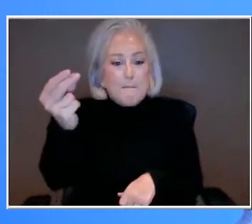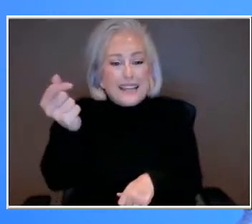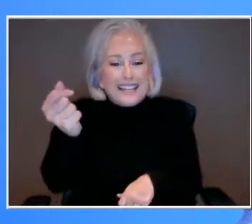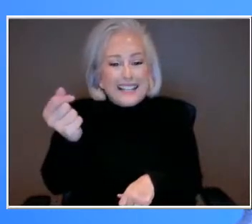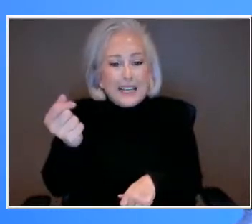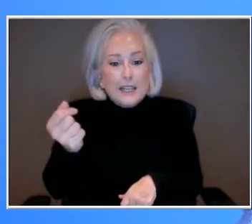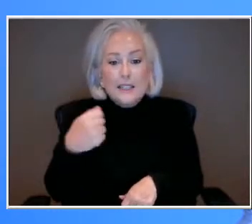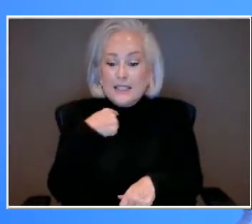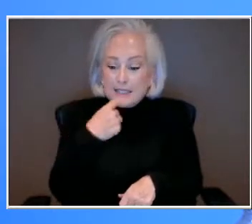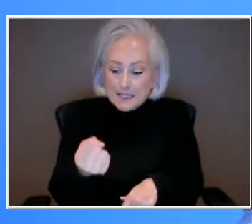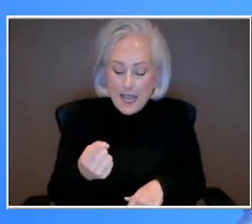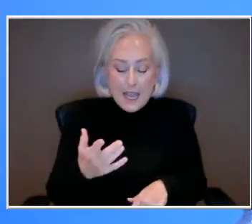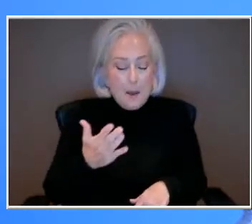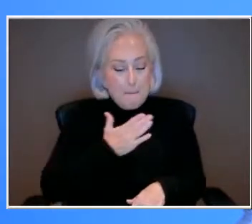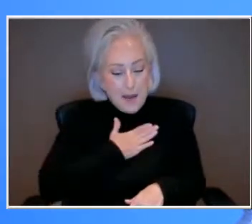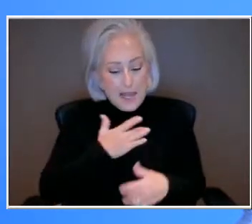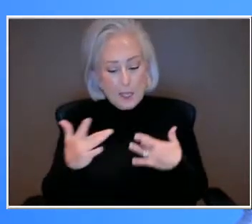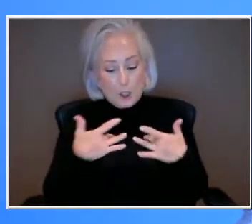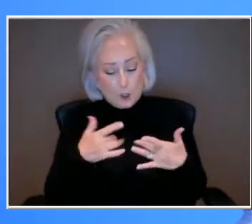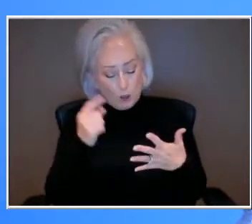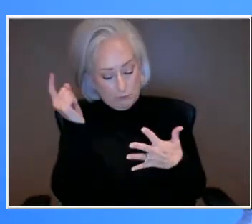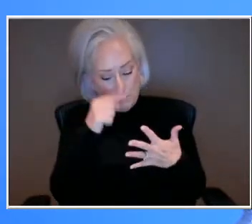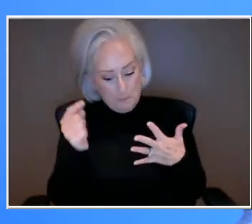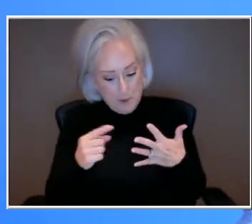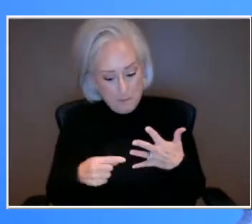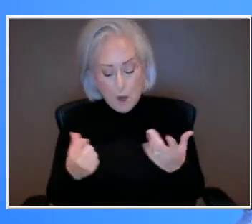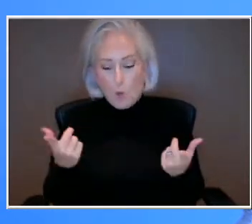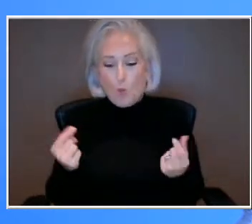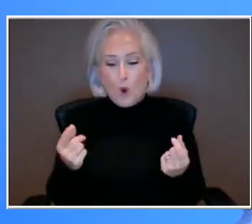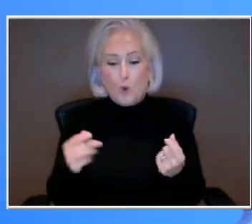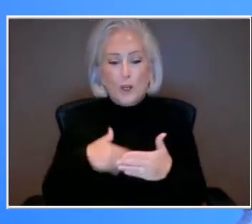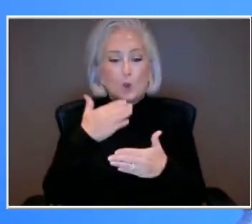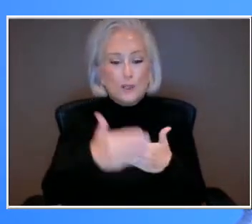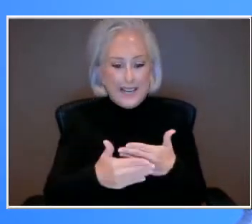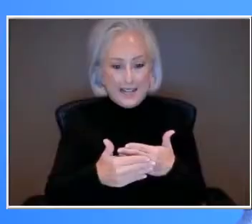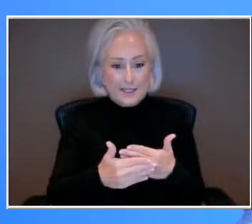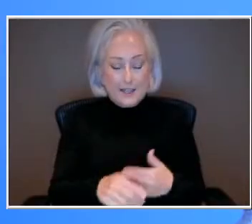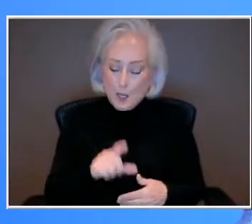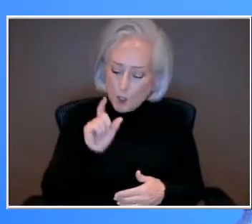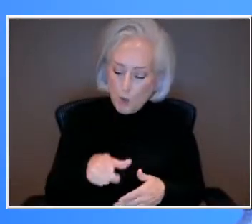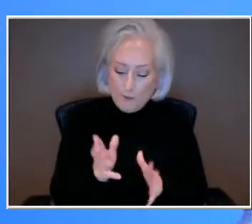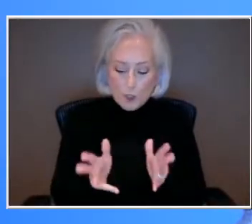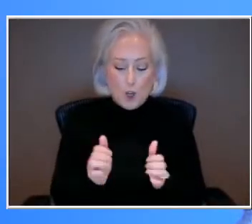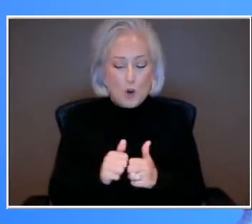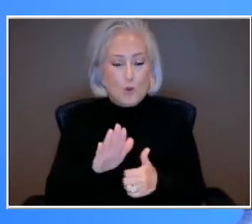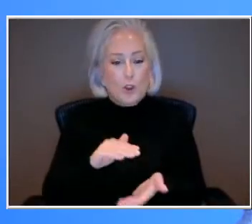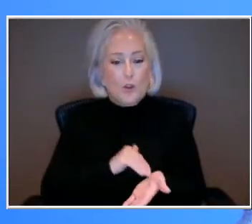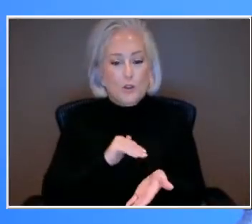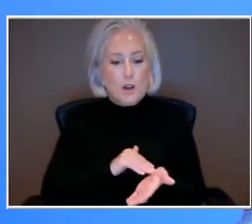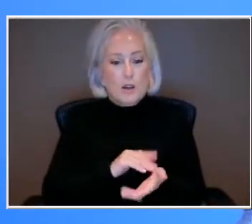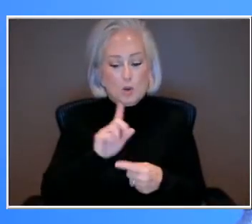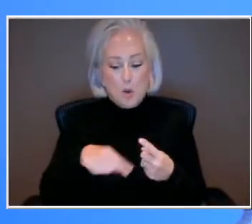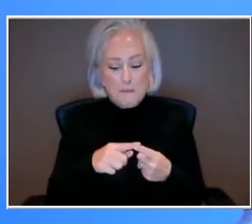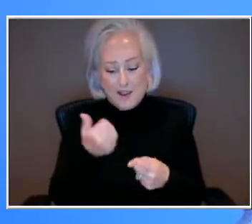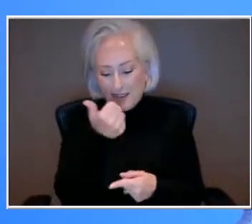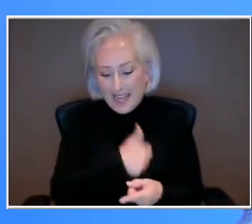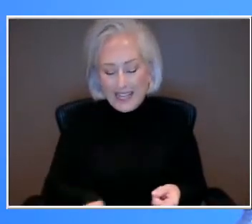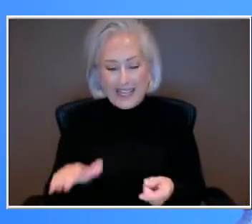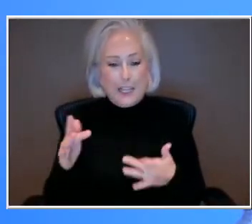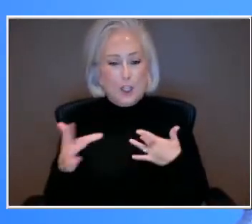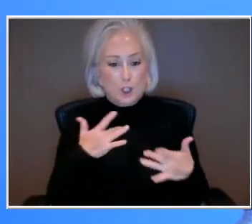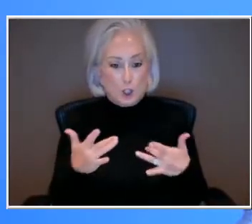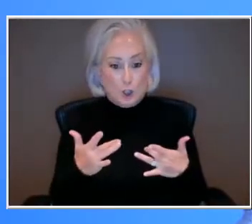Here's what my concerns are. What do you think we do next? So you have to talk to your doctor about any concerns you have, and make sure